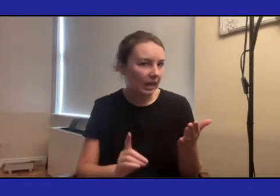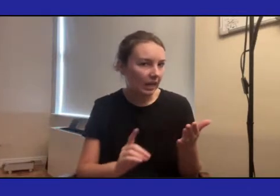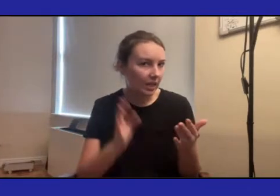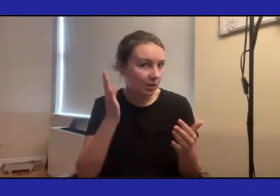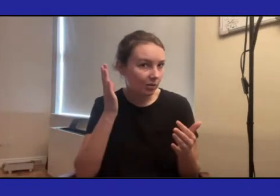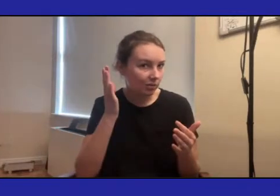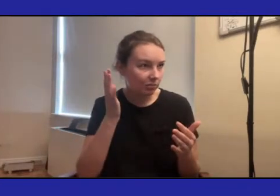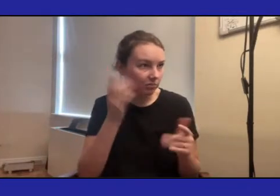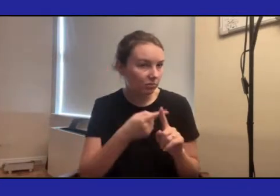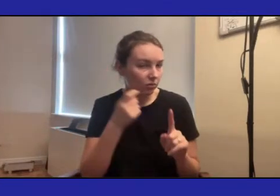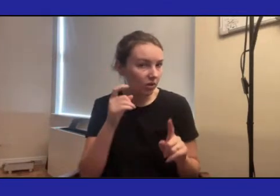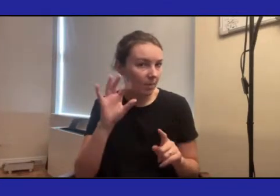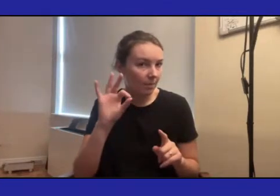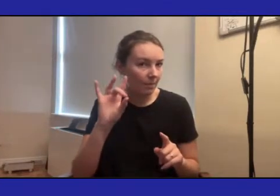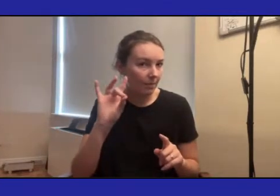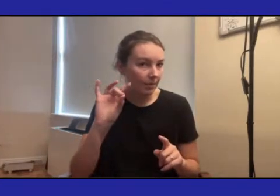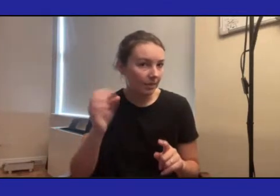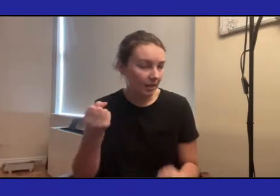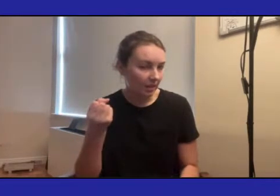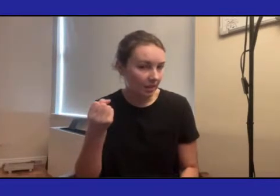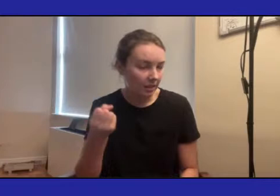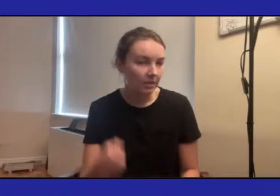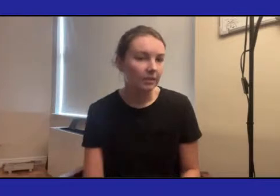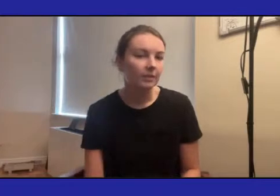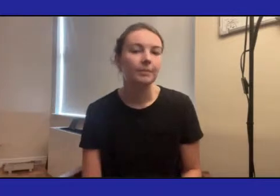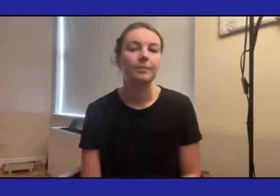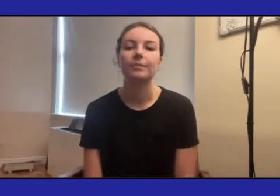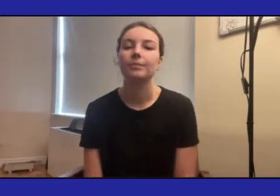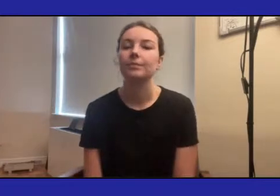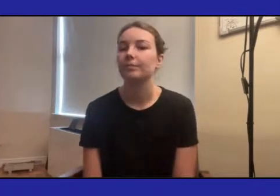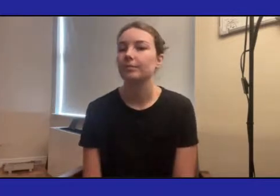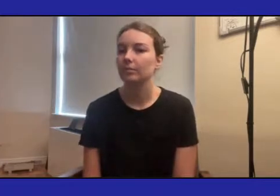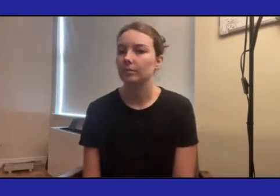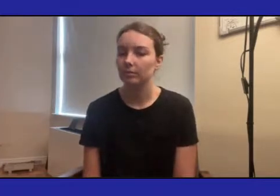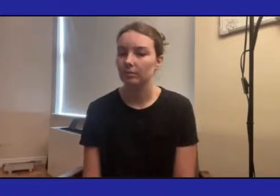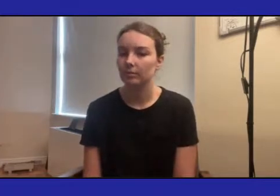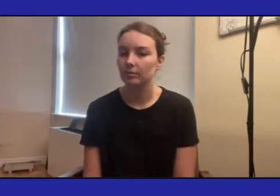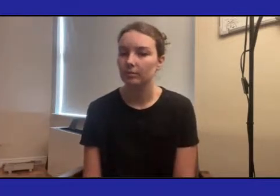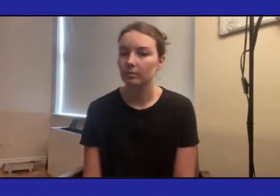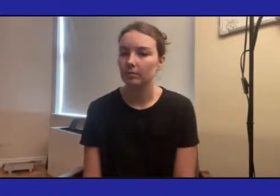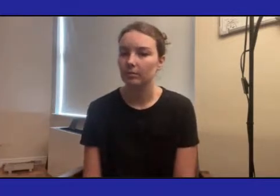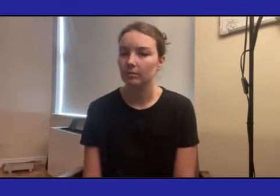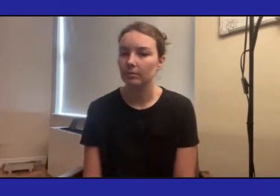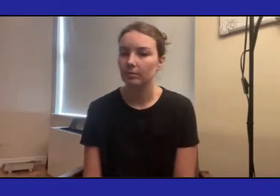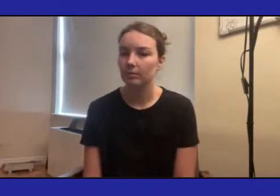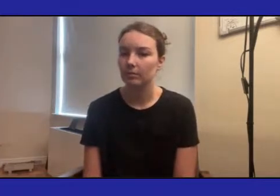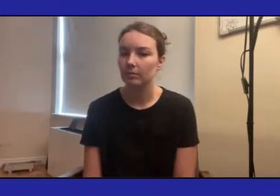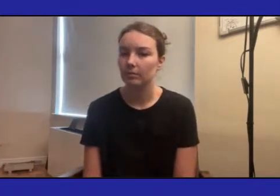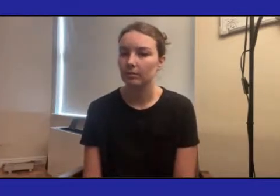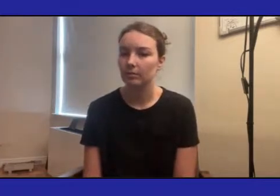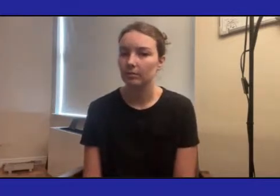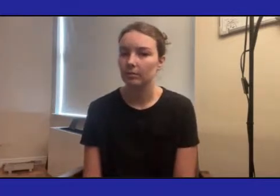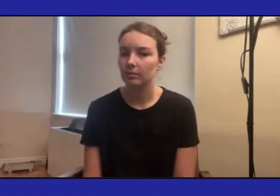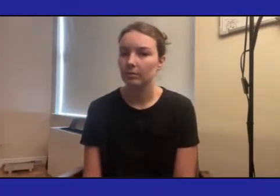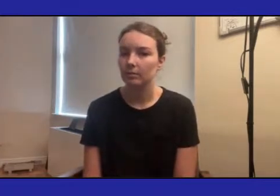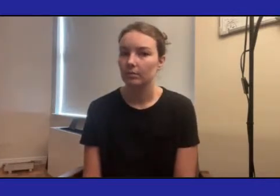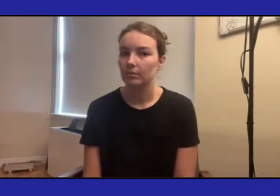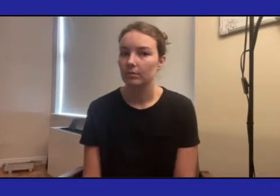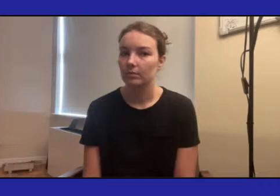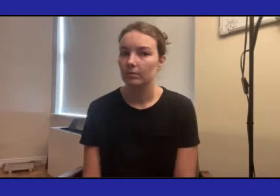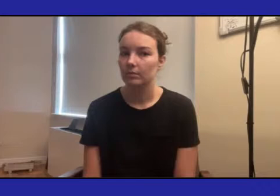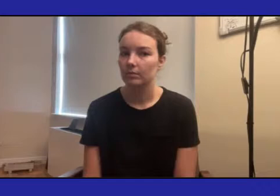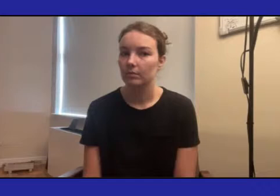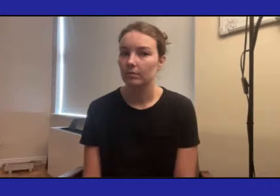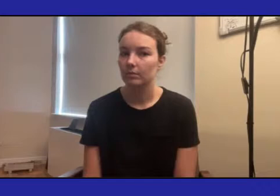that it was last done? That I think we don't have any of the BH folks here, but I think